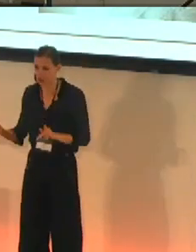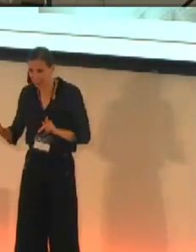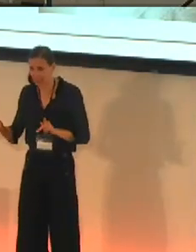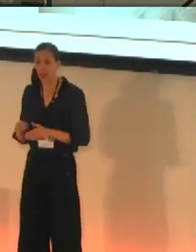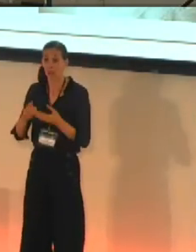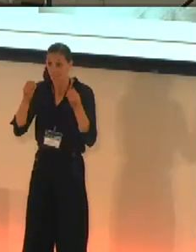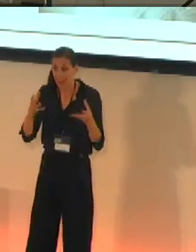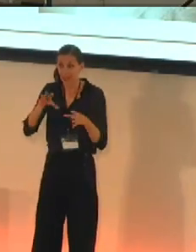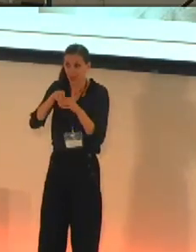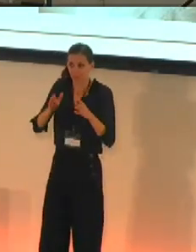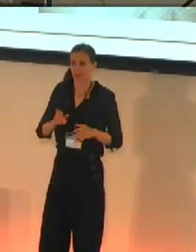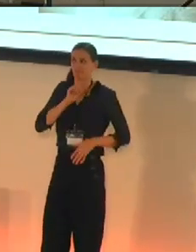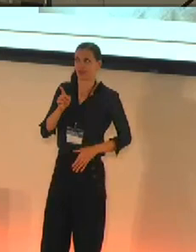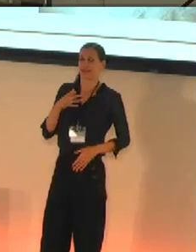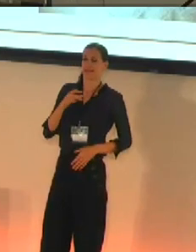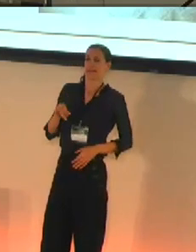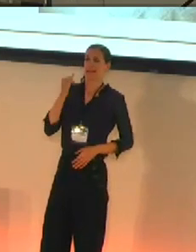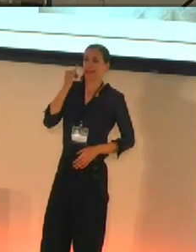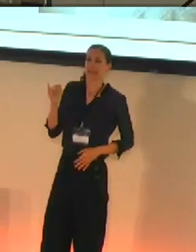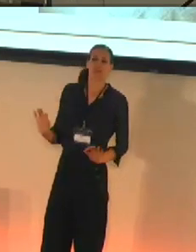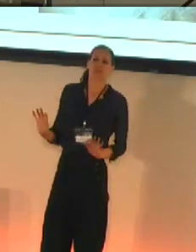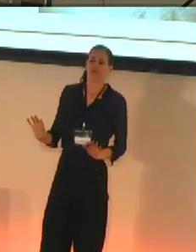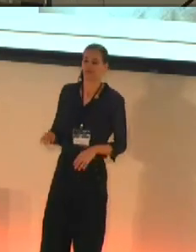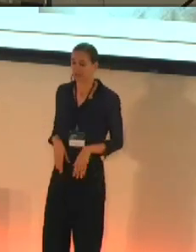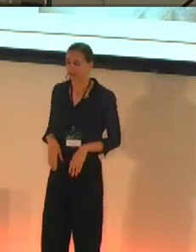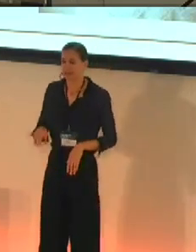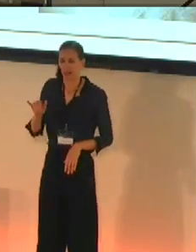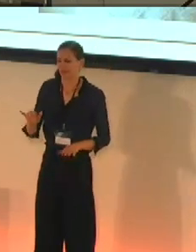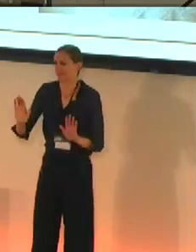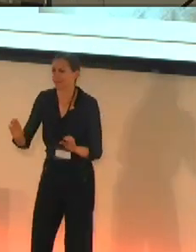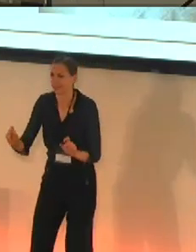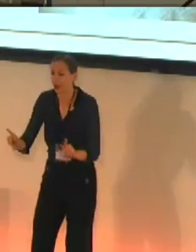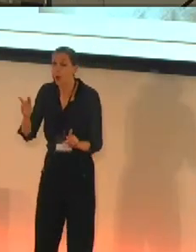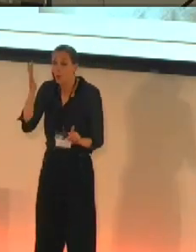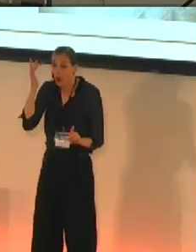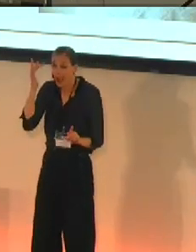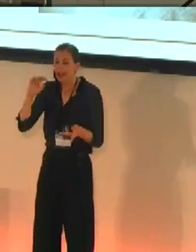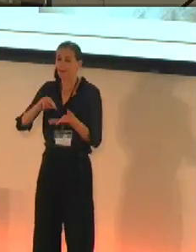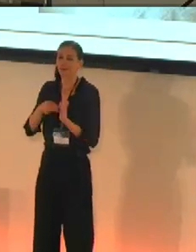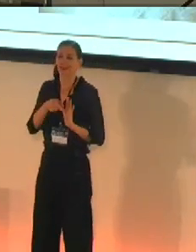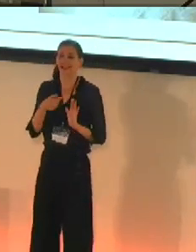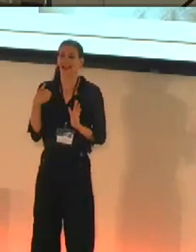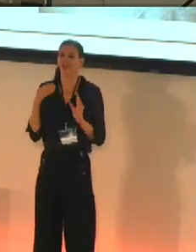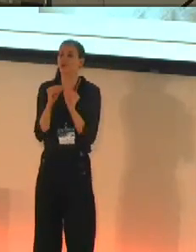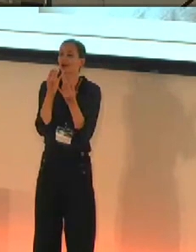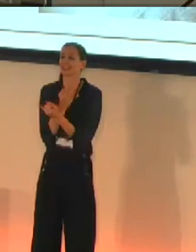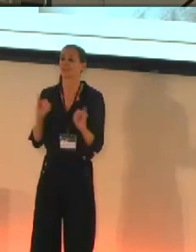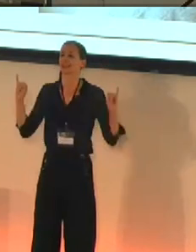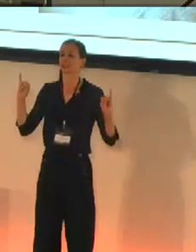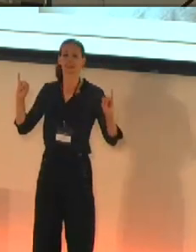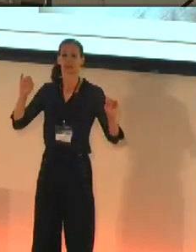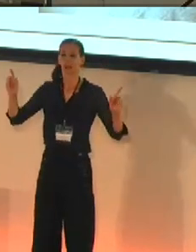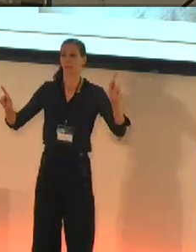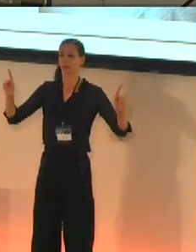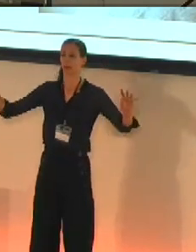participants really liked this idea or this opportunity because it meant that they would have more agency in their experience. They would be the center point and the